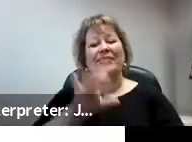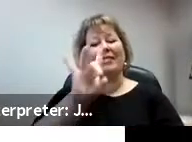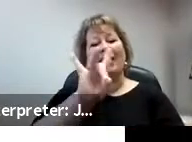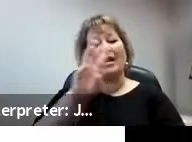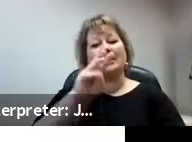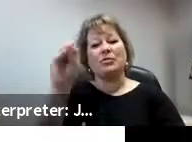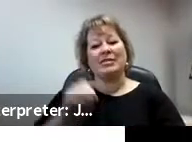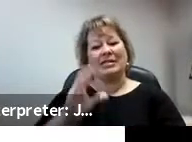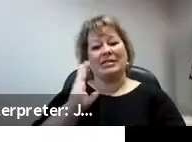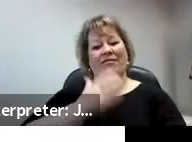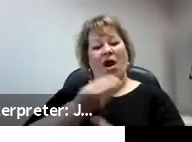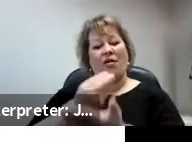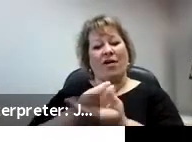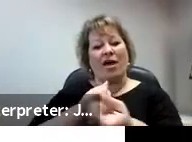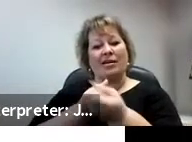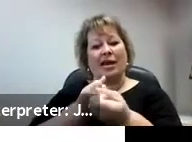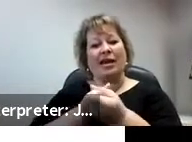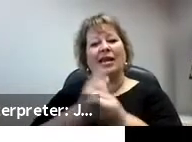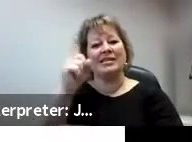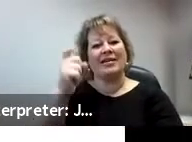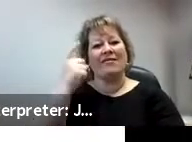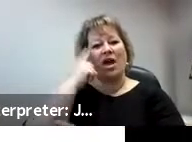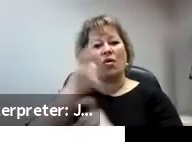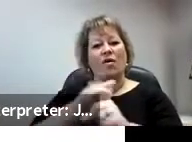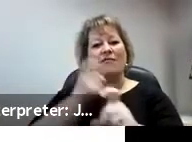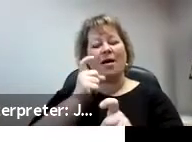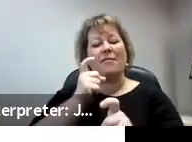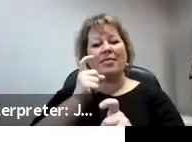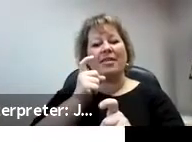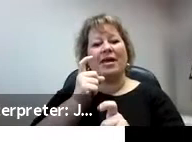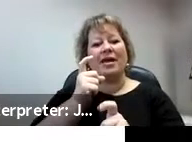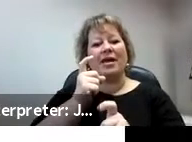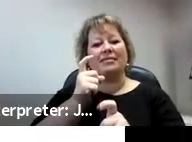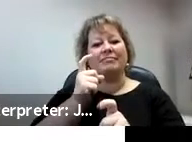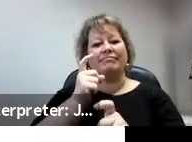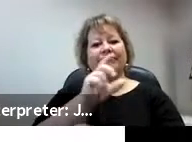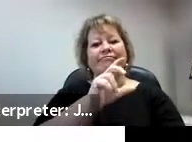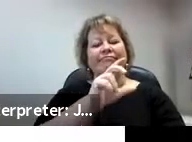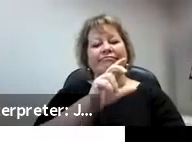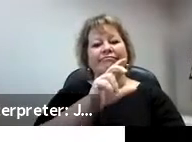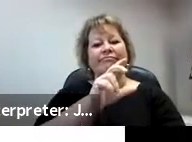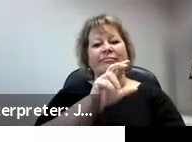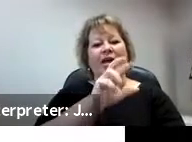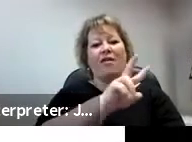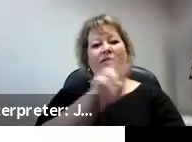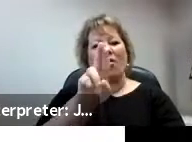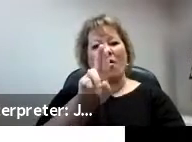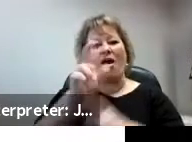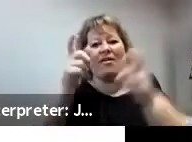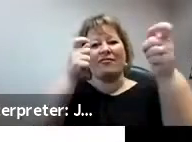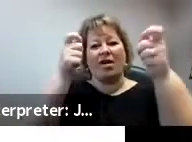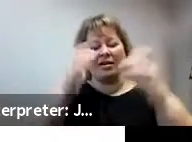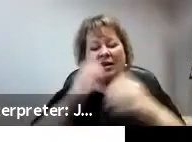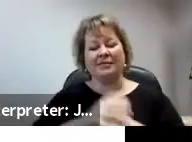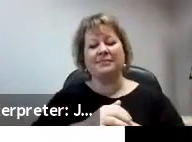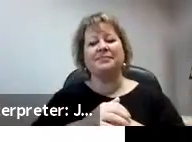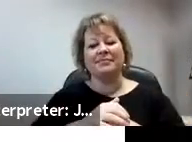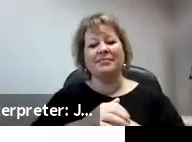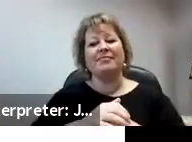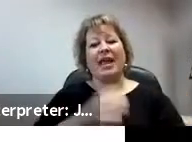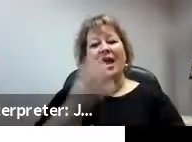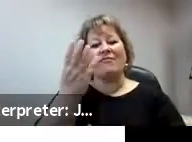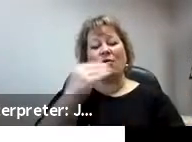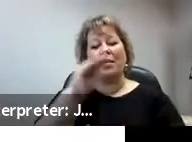86% of our funding is federal funding from the Rehabilitation Services Administration, and 14% of our funding comes from state